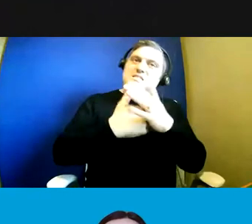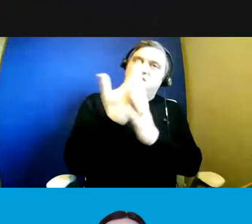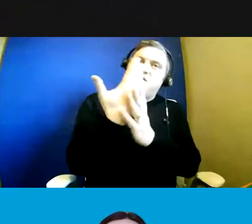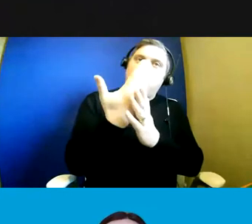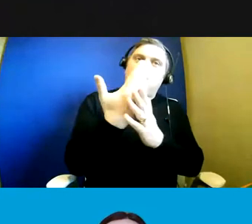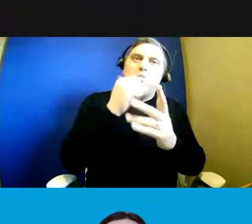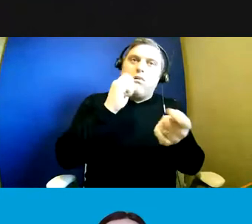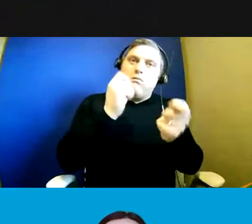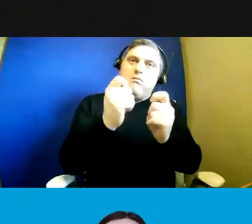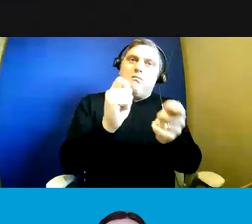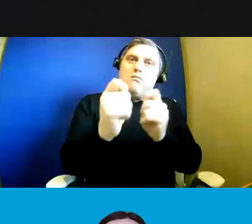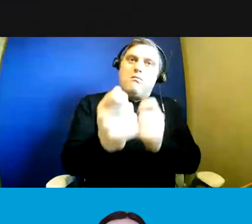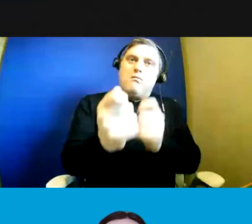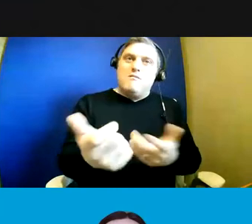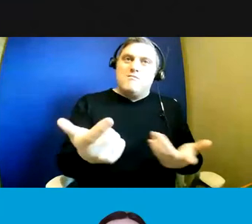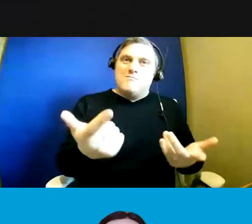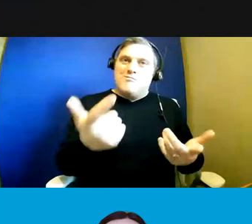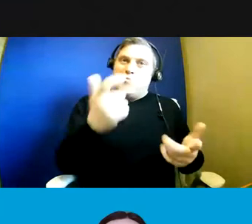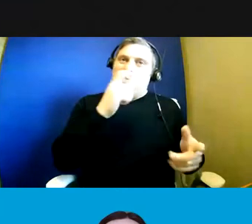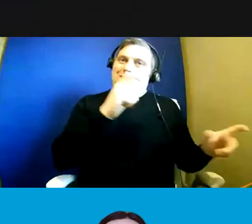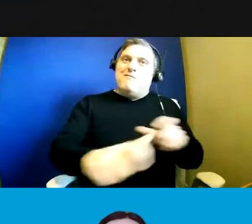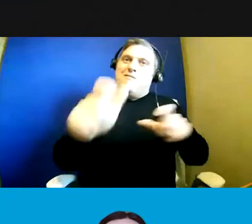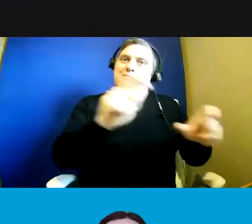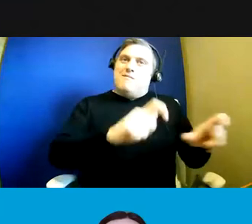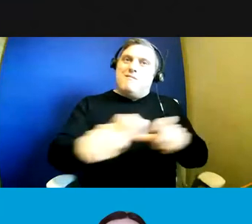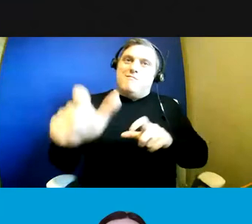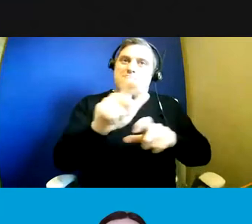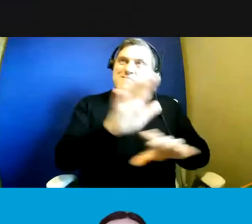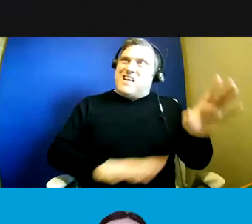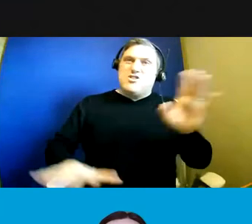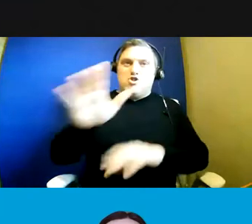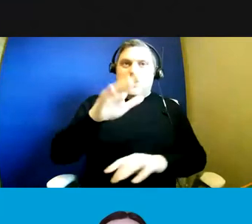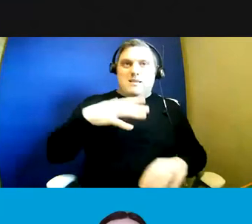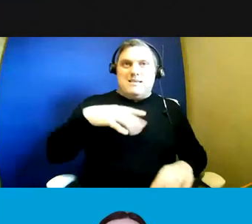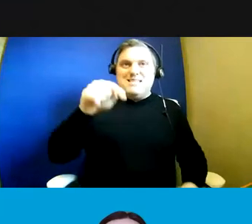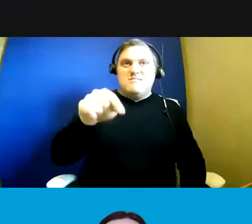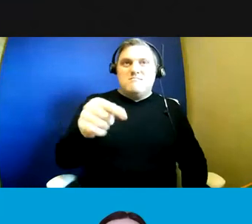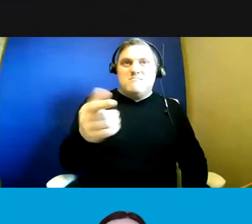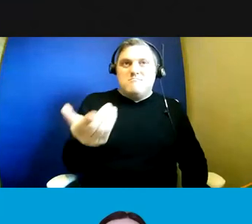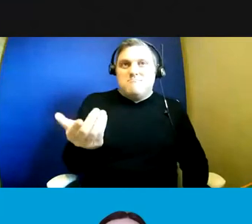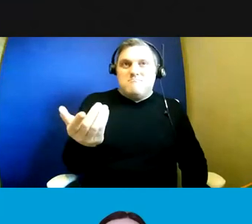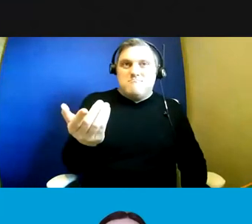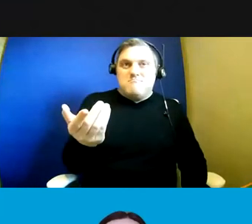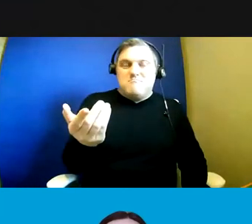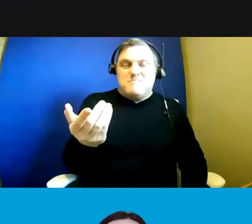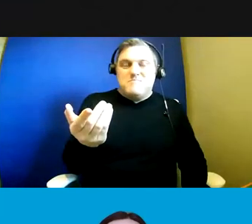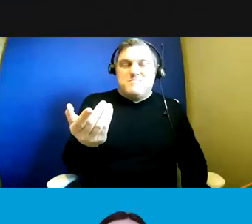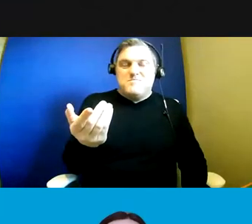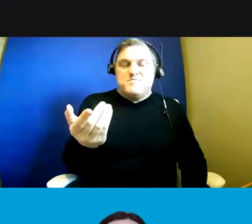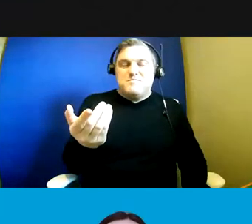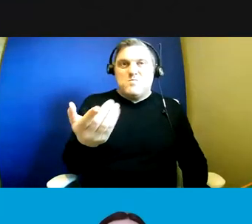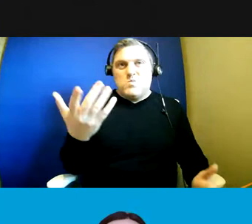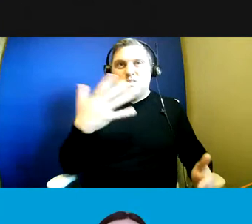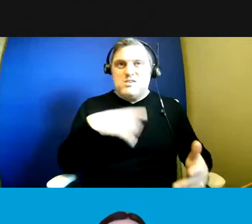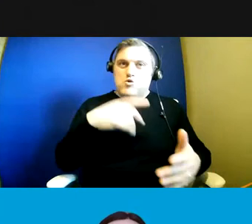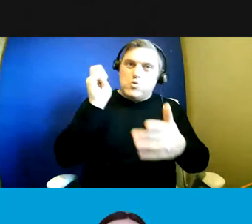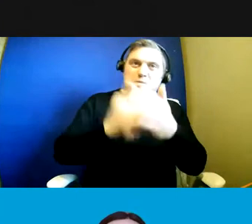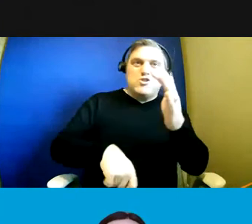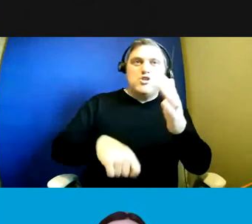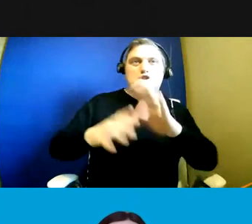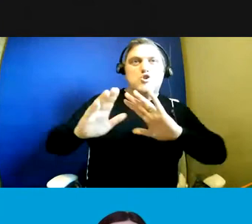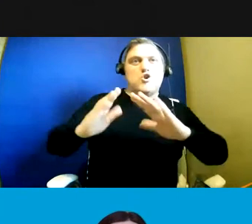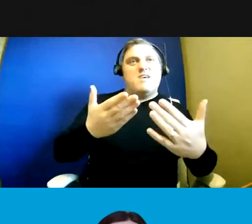think obviously there's a national need for that, which is great because obviously that helps us commission services going